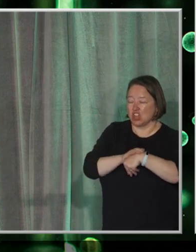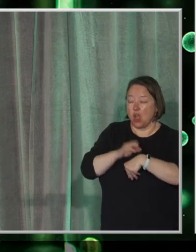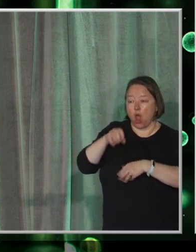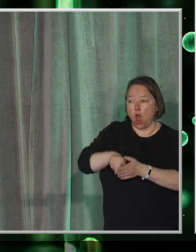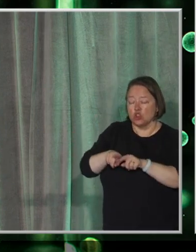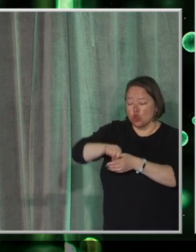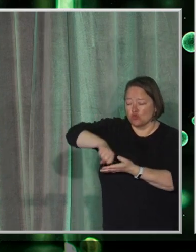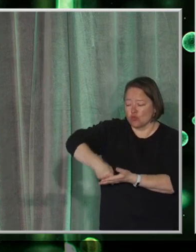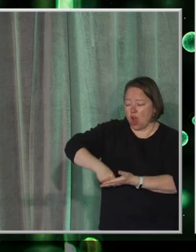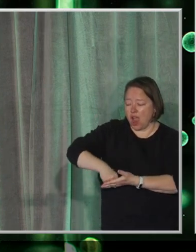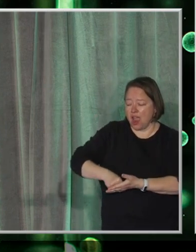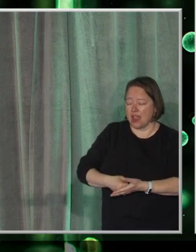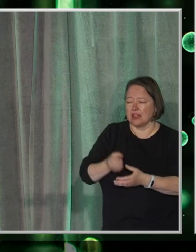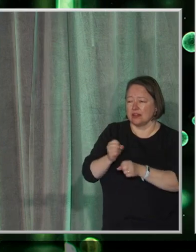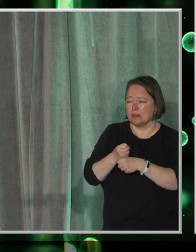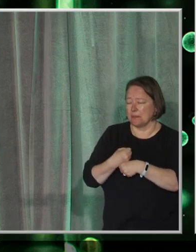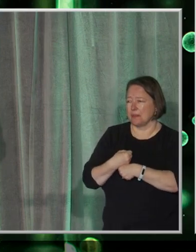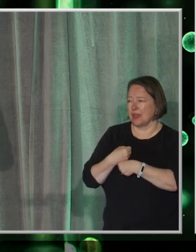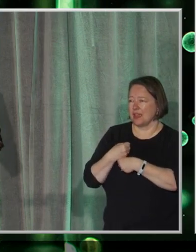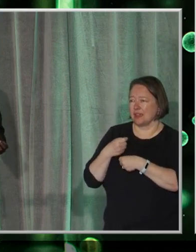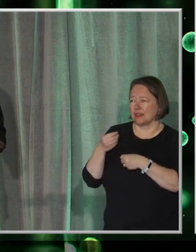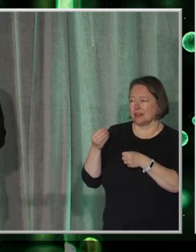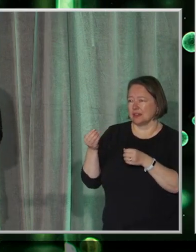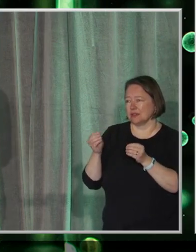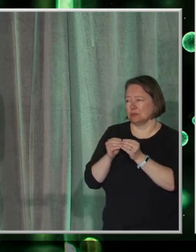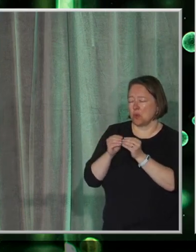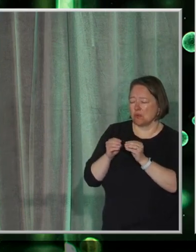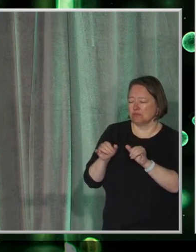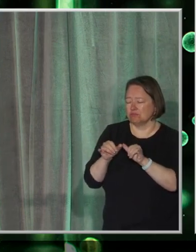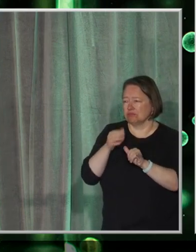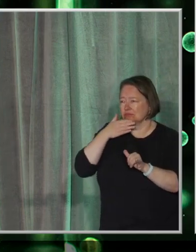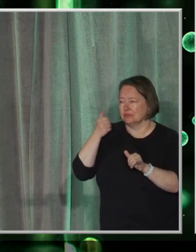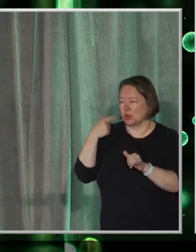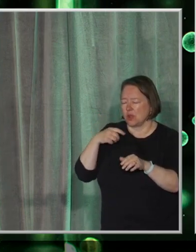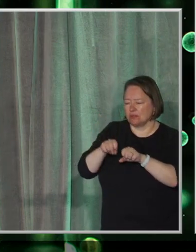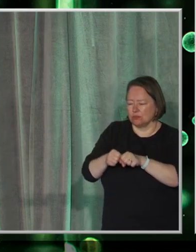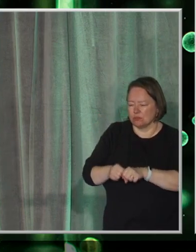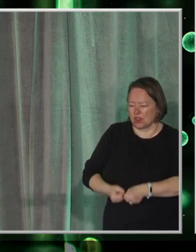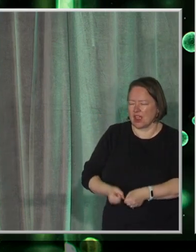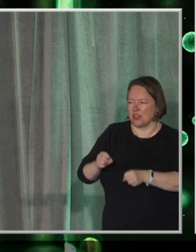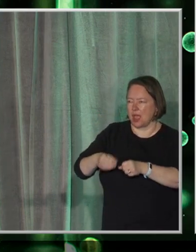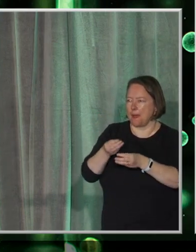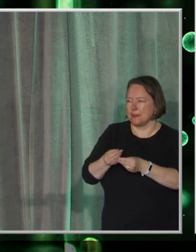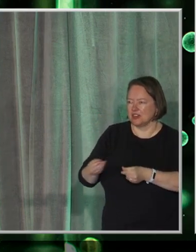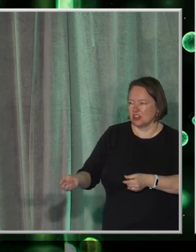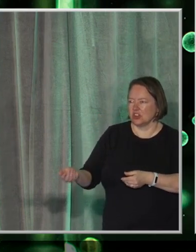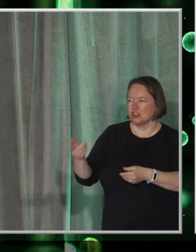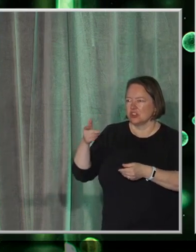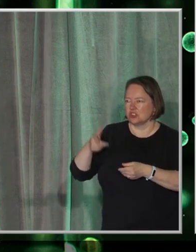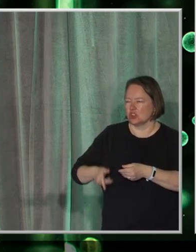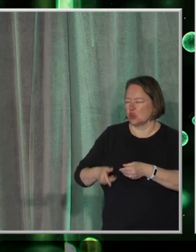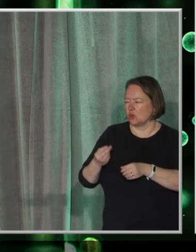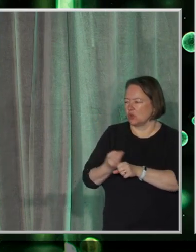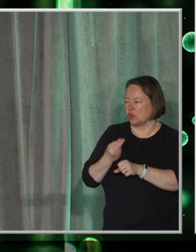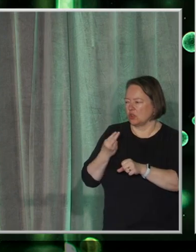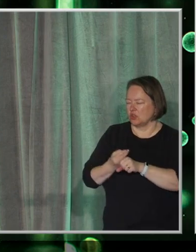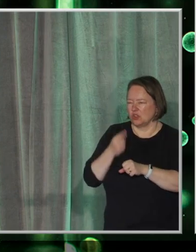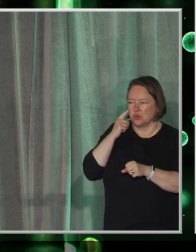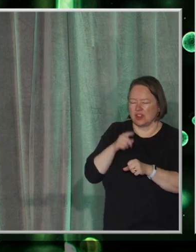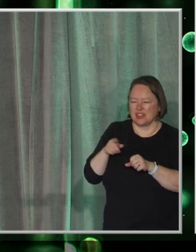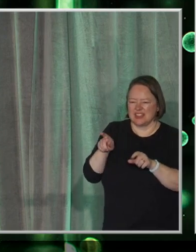also to make its size more homogeneous compared to those. We grind it in the same material so that it can be have the homogeneous